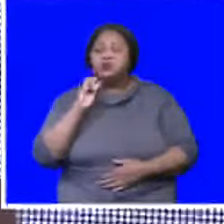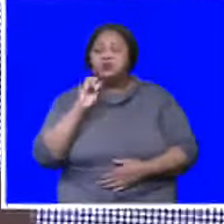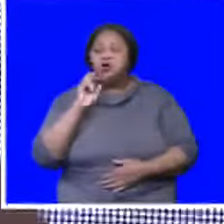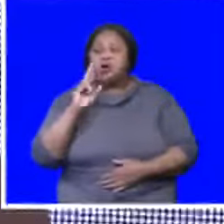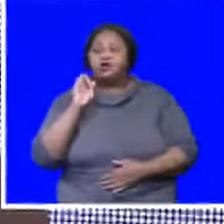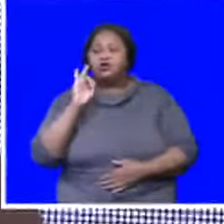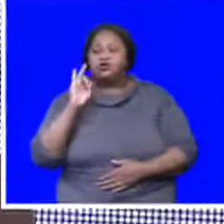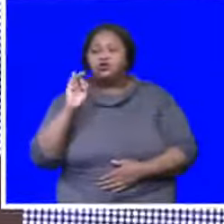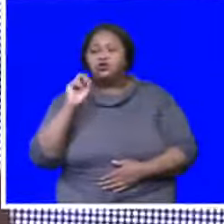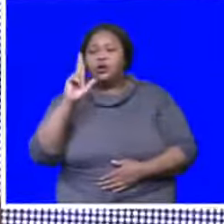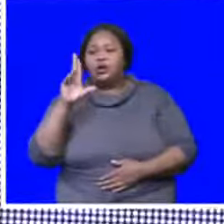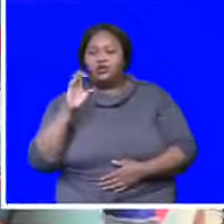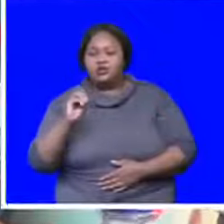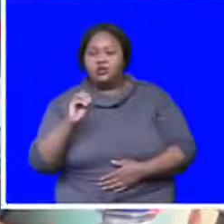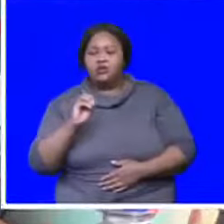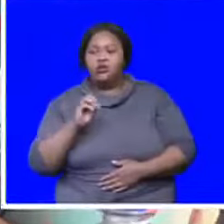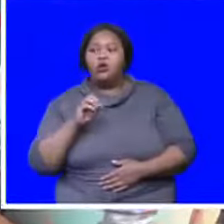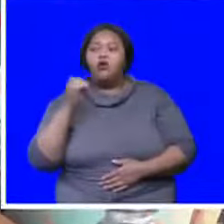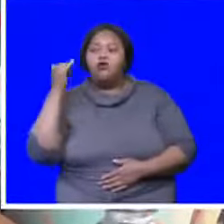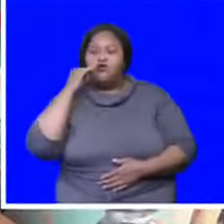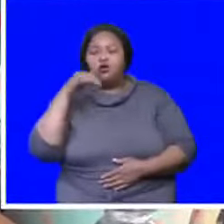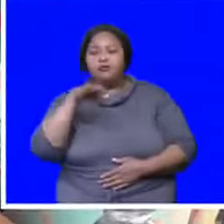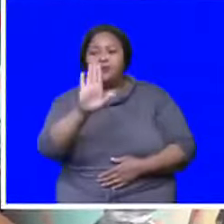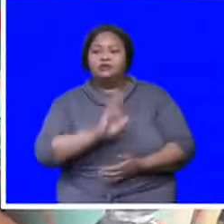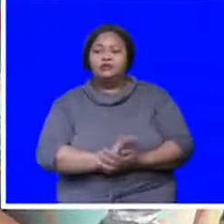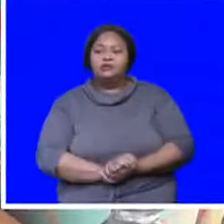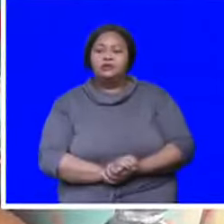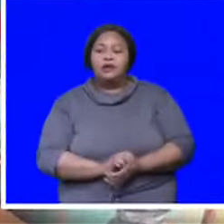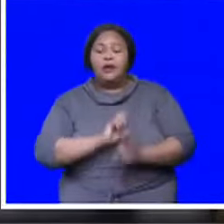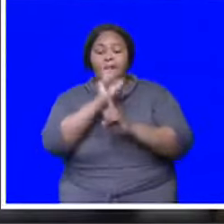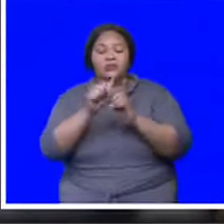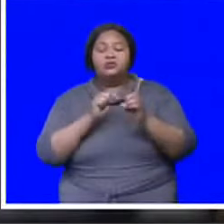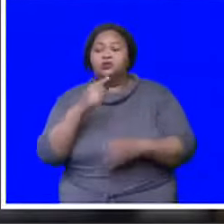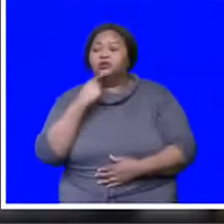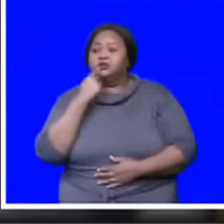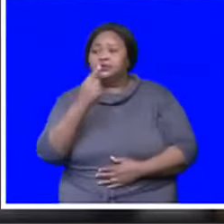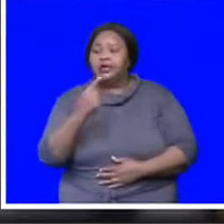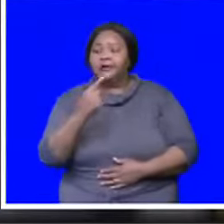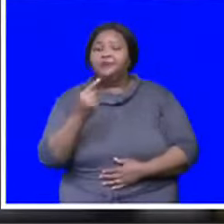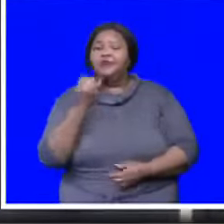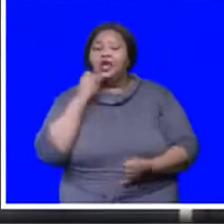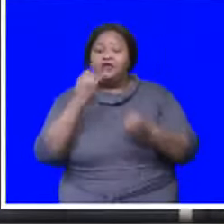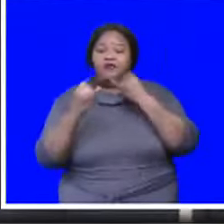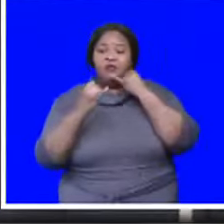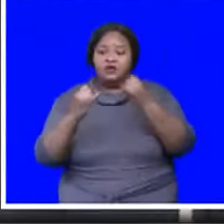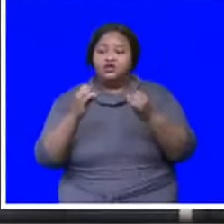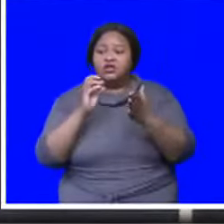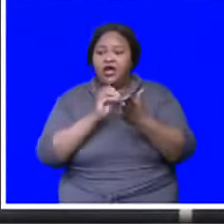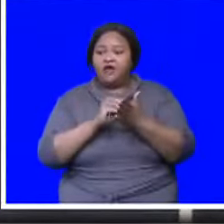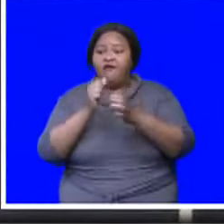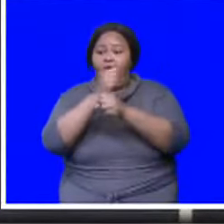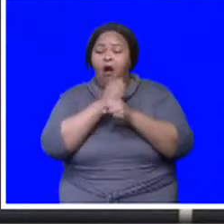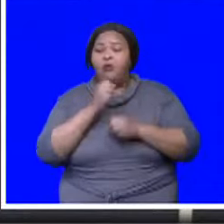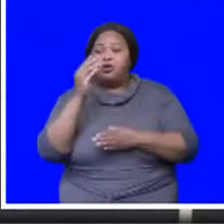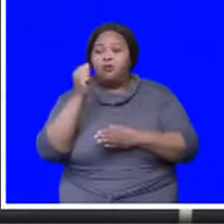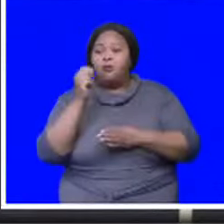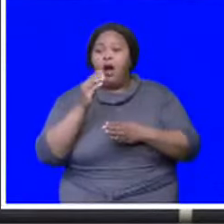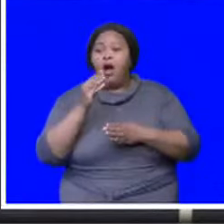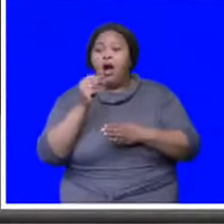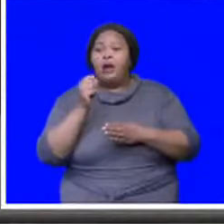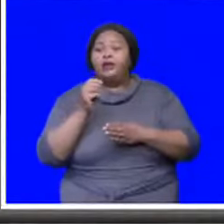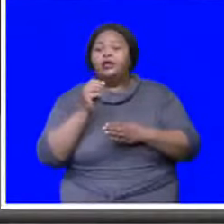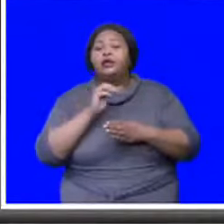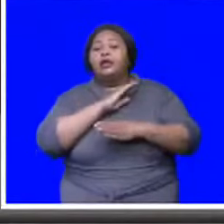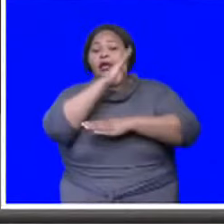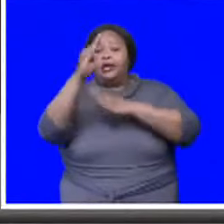2408-2280. The governor says they are open to more information on the country's currency history, so the public should contact